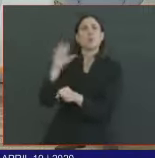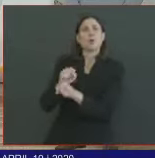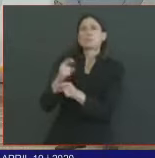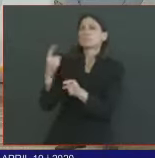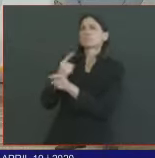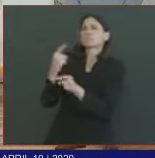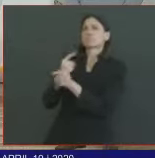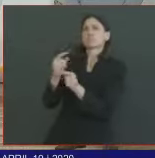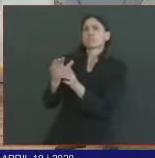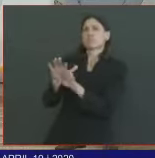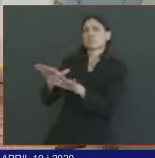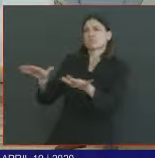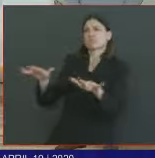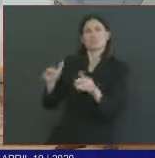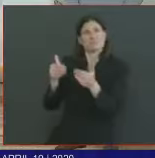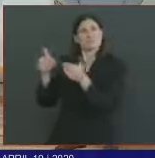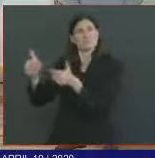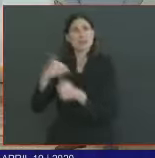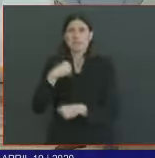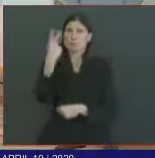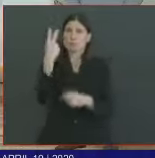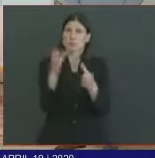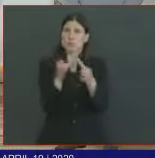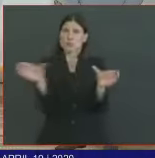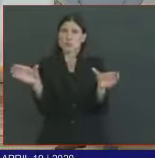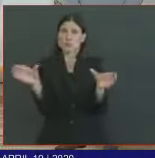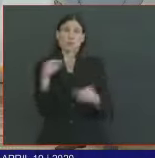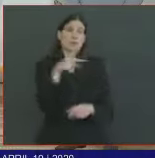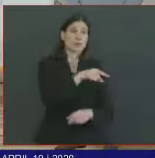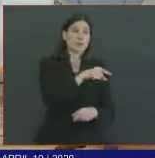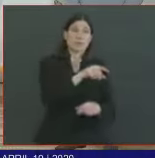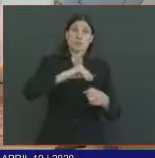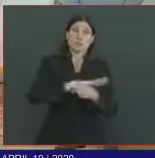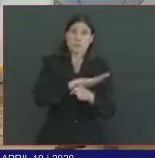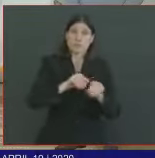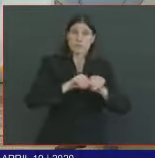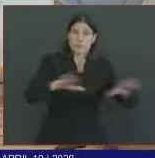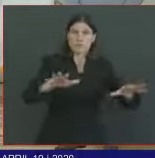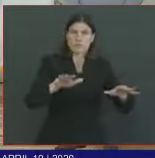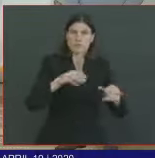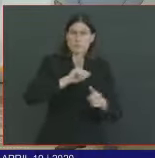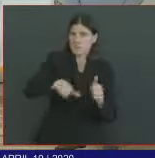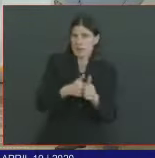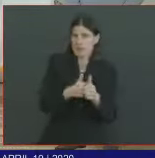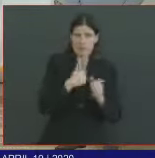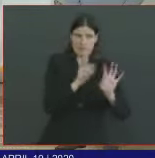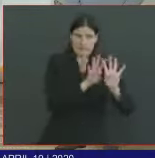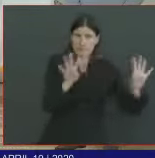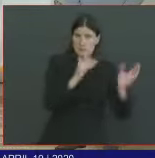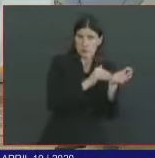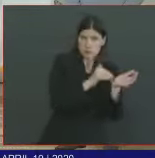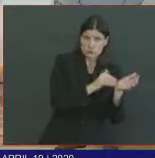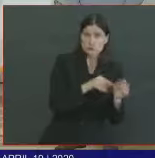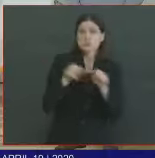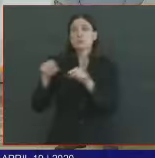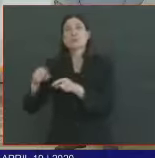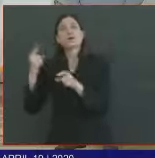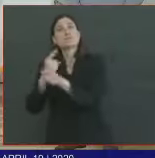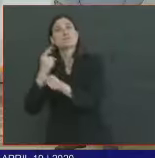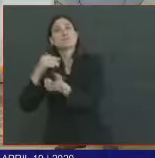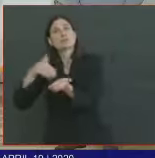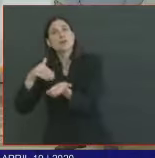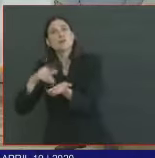things in person. Now, a lot of doctor's offices are doing telehealth visits or virtual visits. You know, I've even seen it with some of my own patients. Do a visit